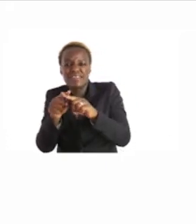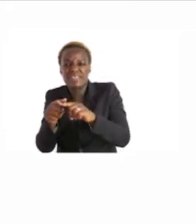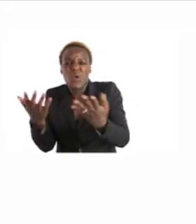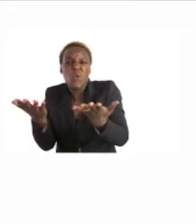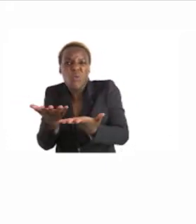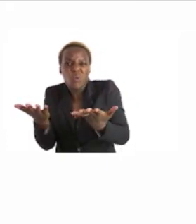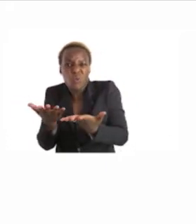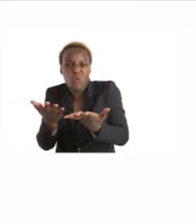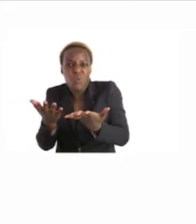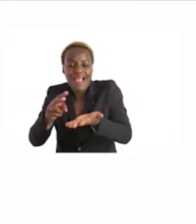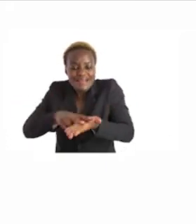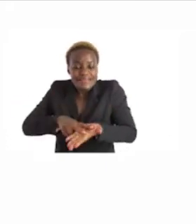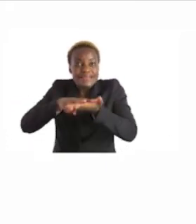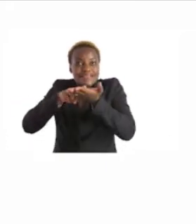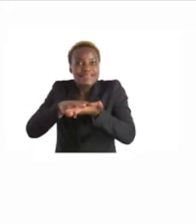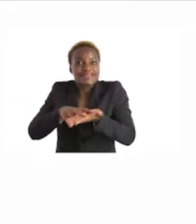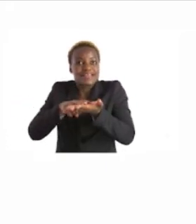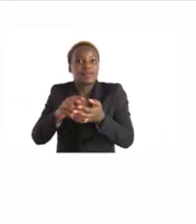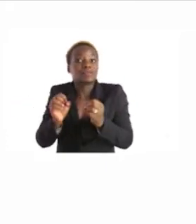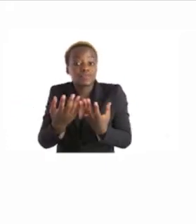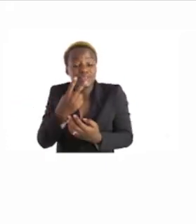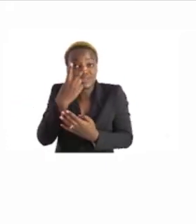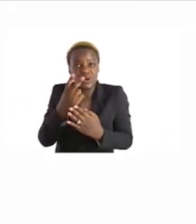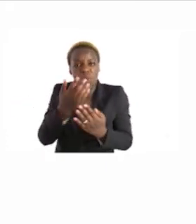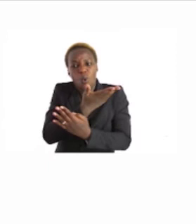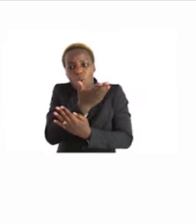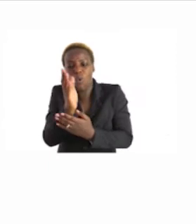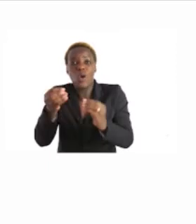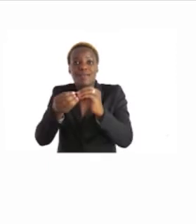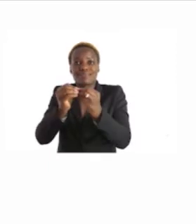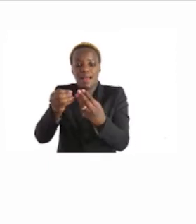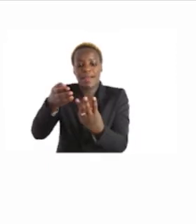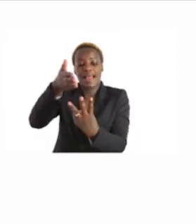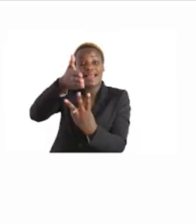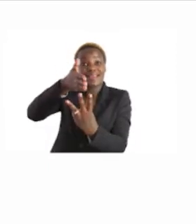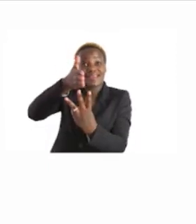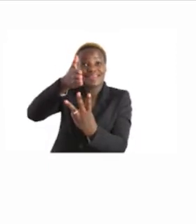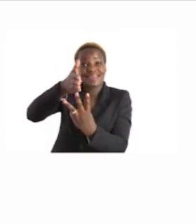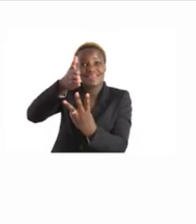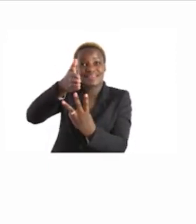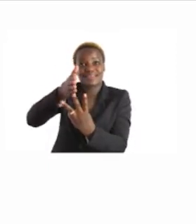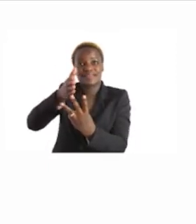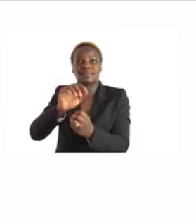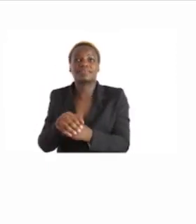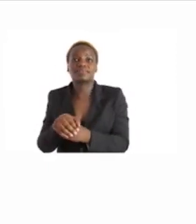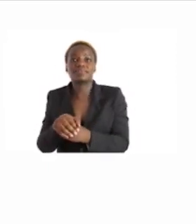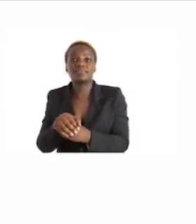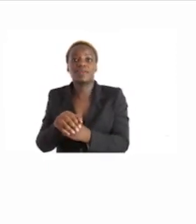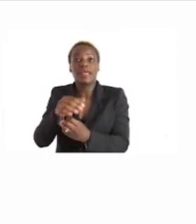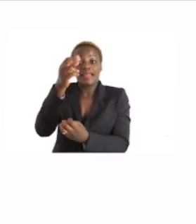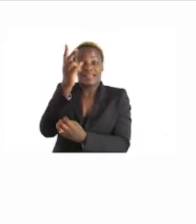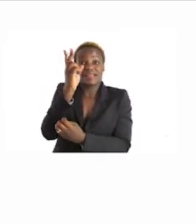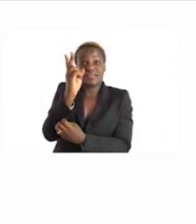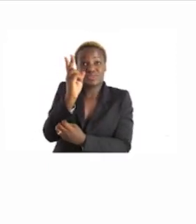Can you see all the numbers in the middle? For example, the 30, the 2, and the 700 are